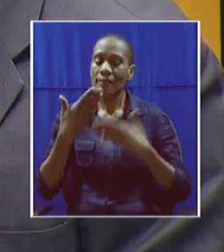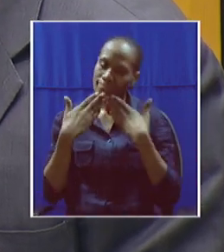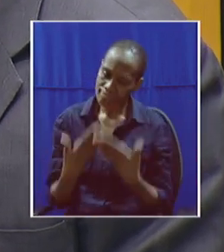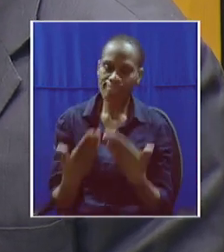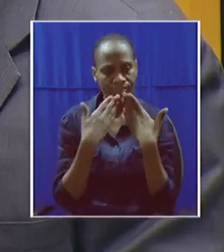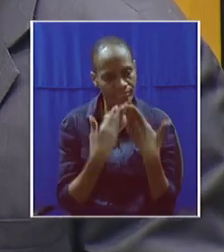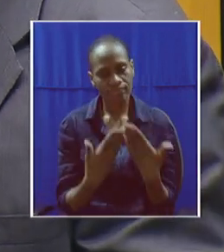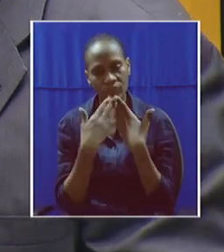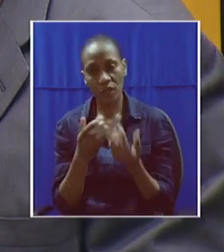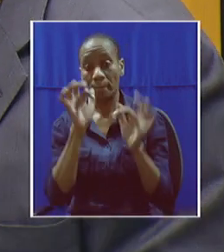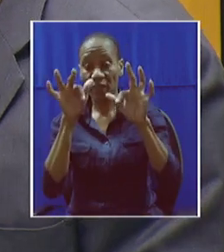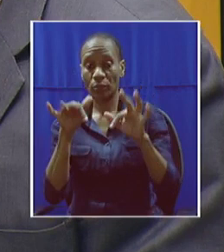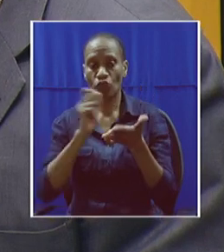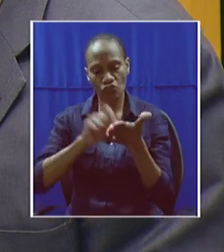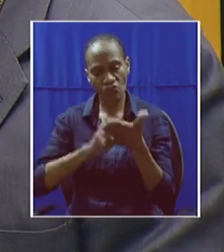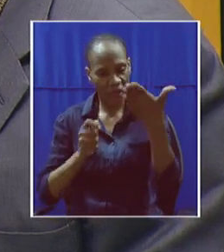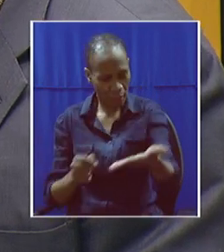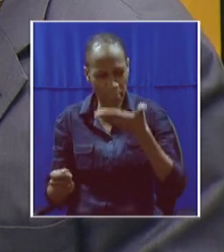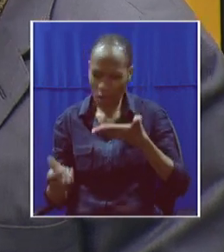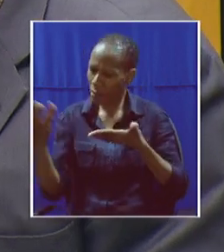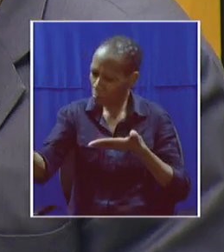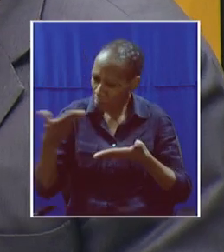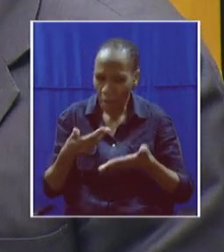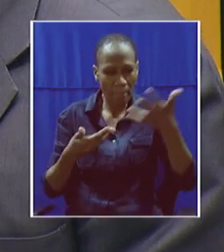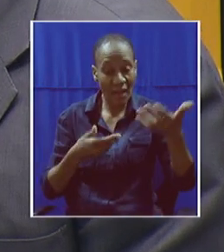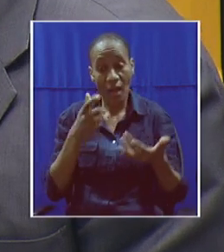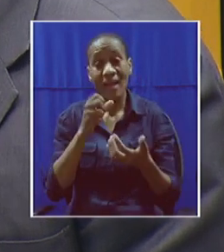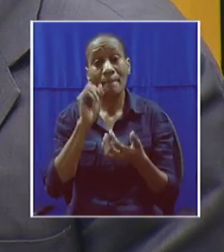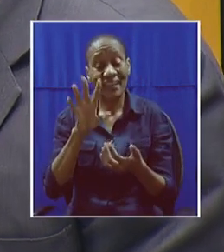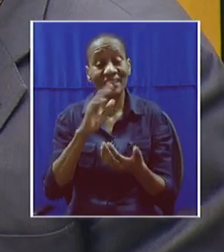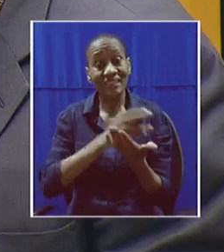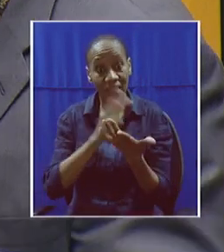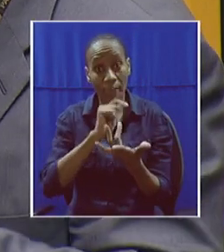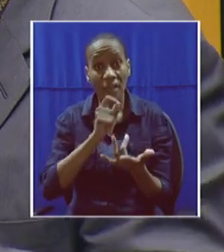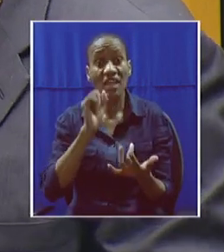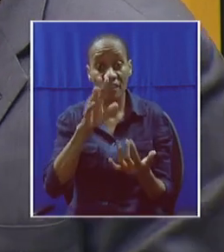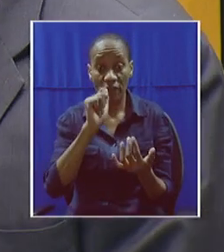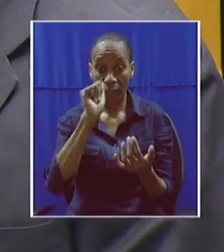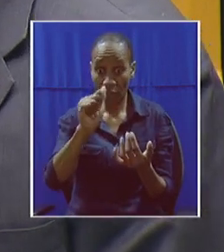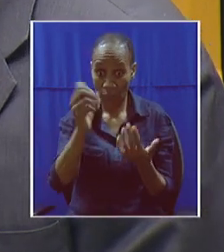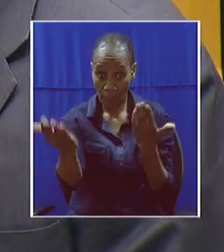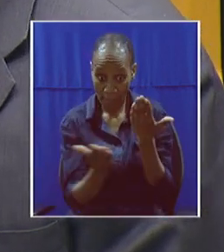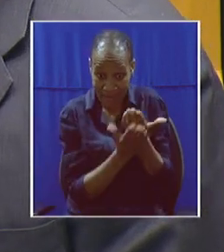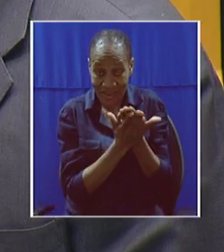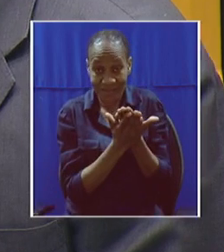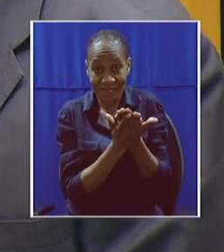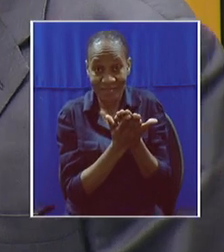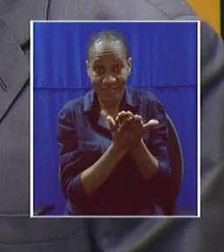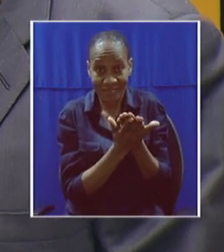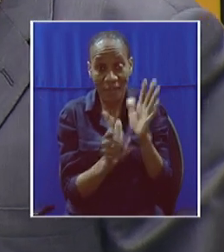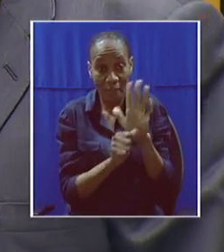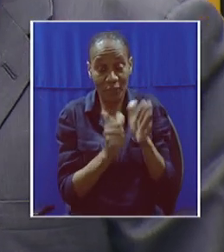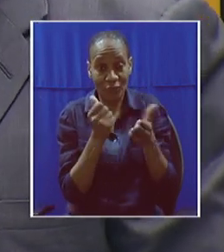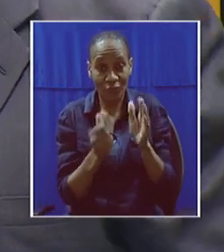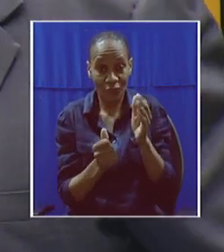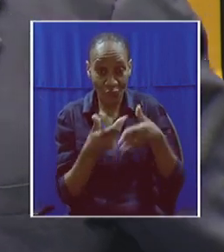uh made contributions which are internally consistent with the paper because they strengthen the paper and we very